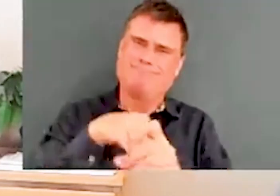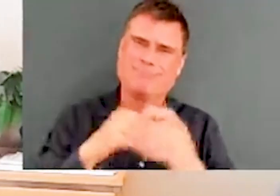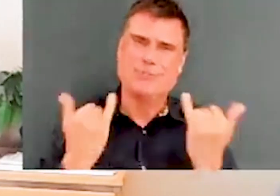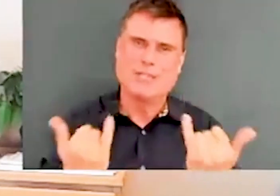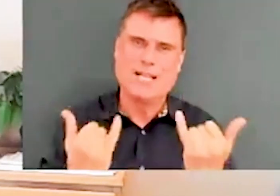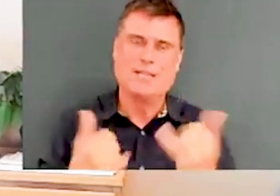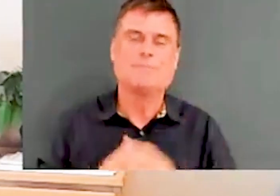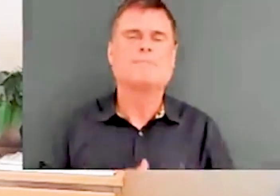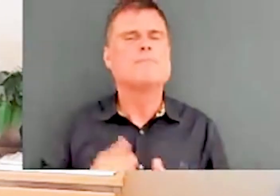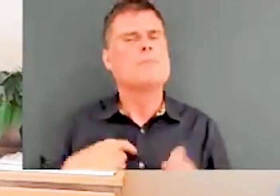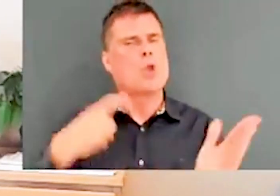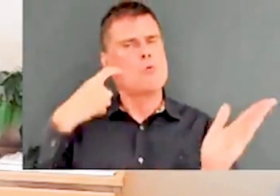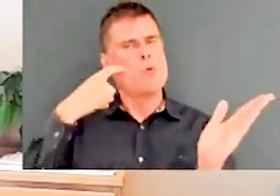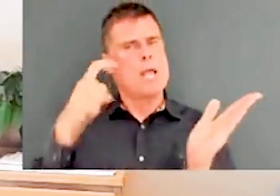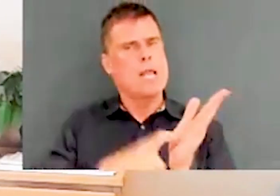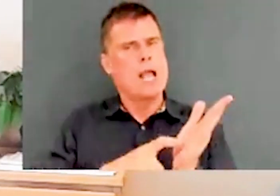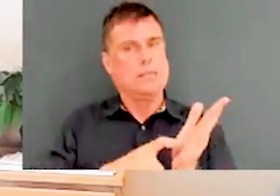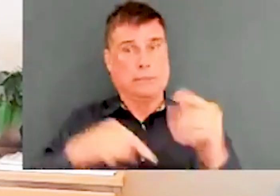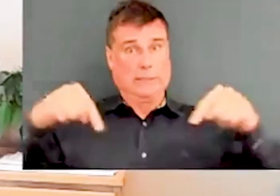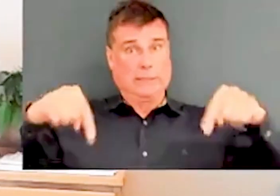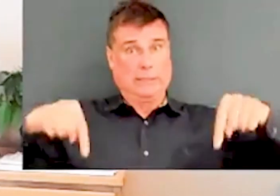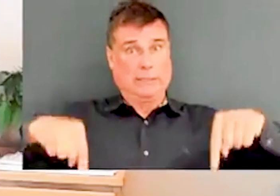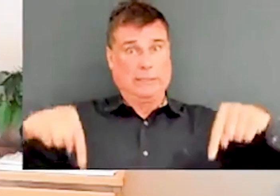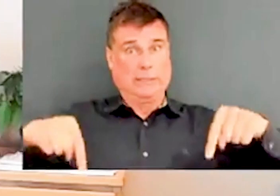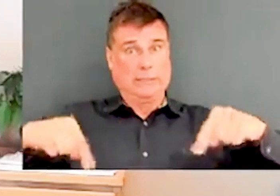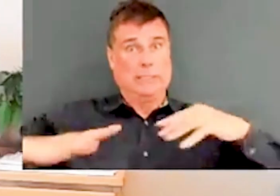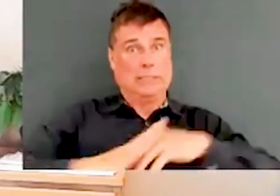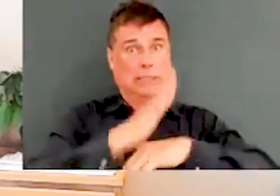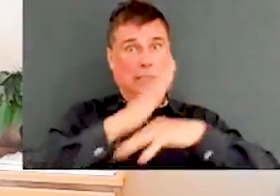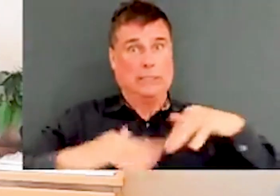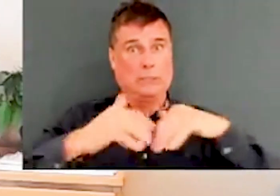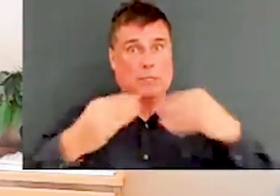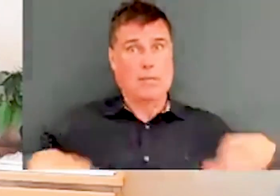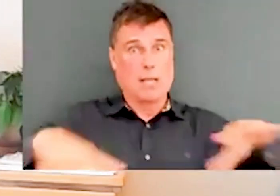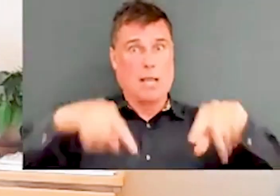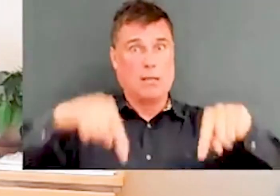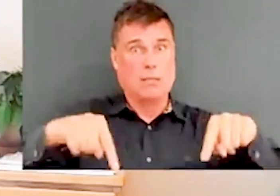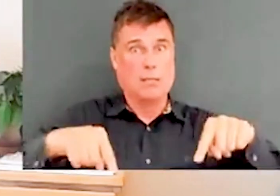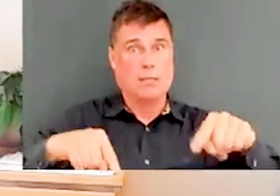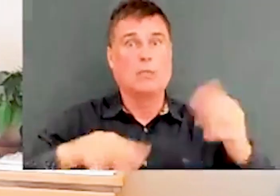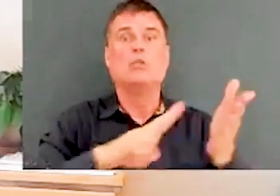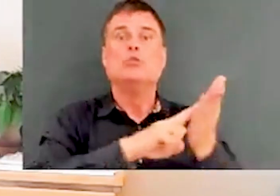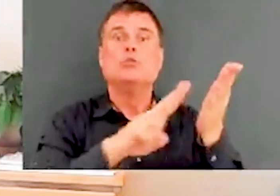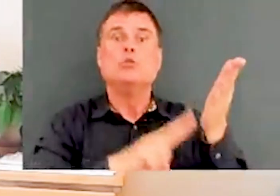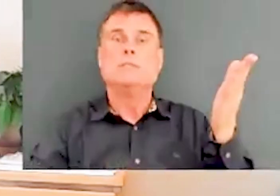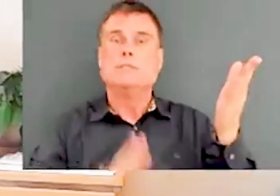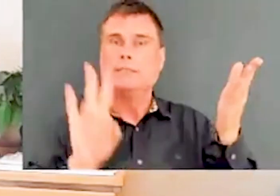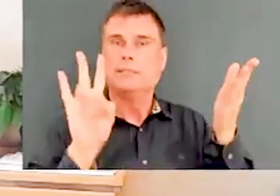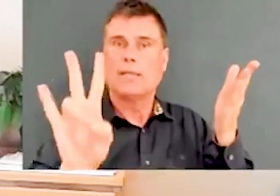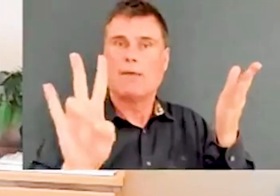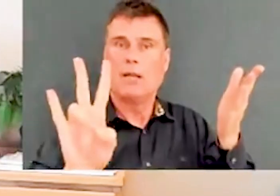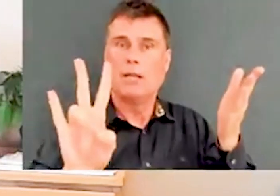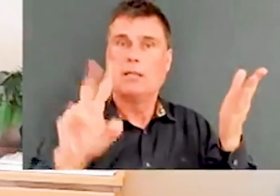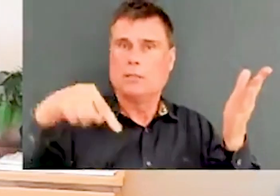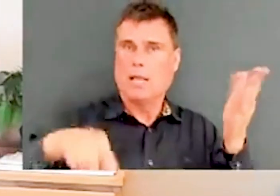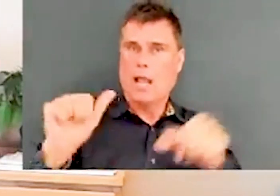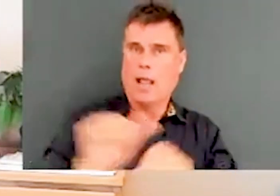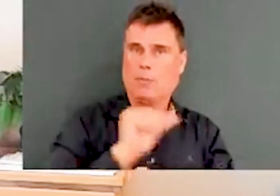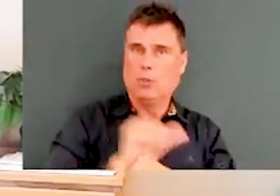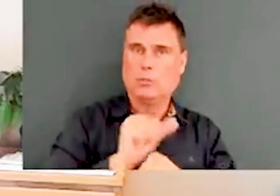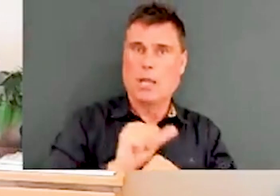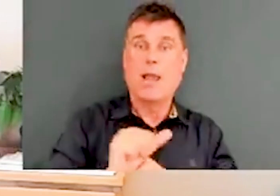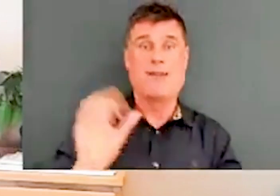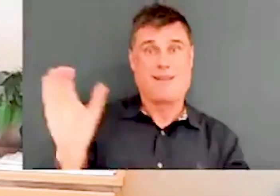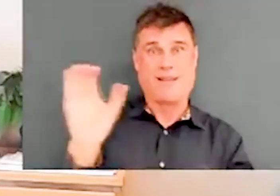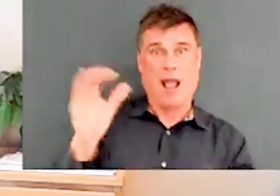the traditional territories of the people of the Treaty 7 region in southern Alberta. And the city of Calgary is also home to the Métis Nation